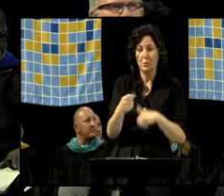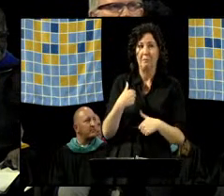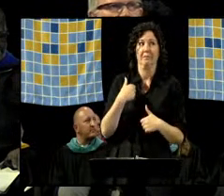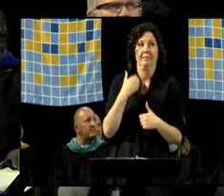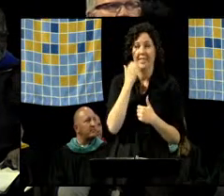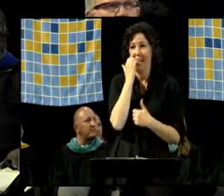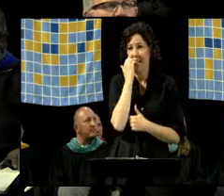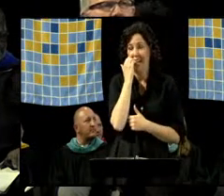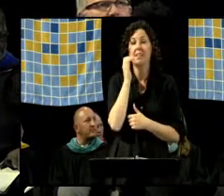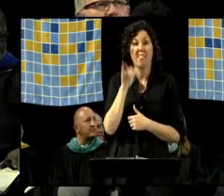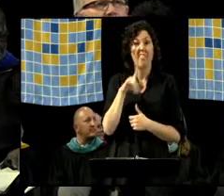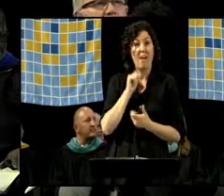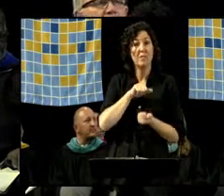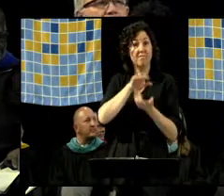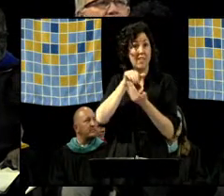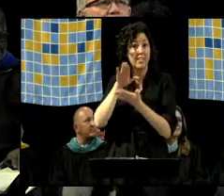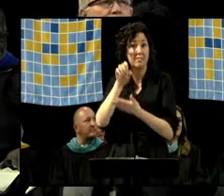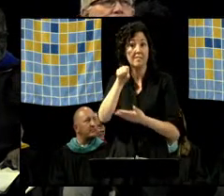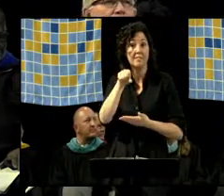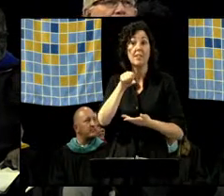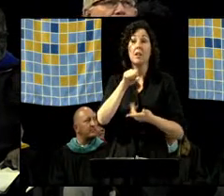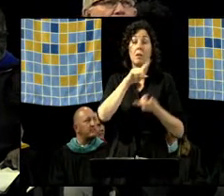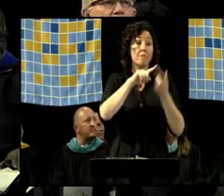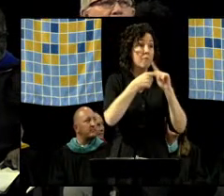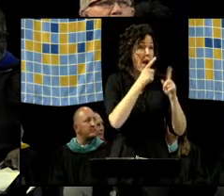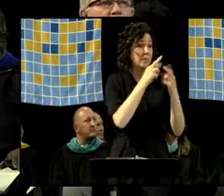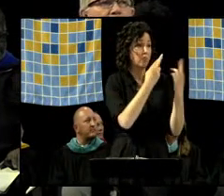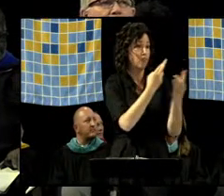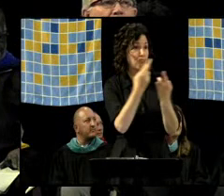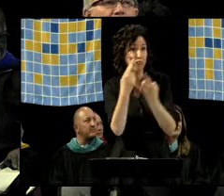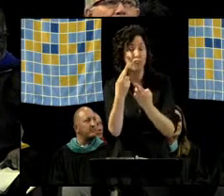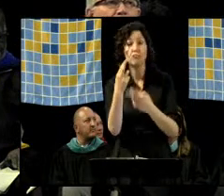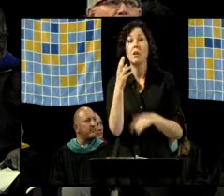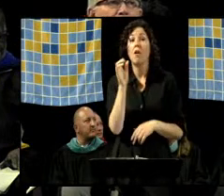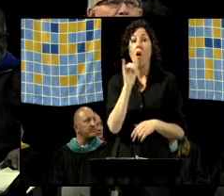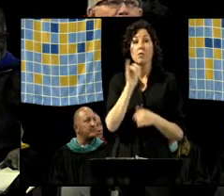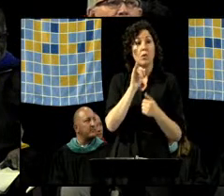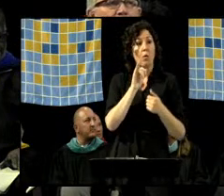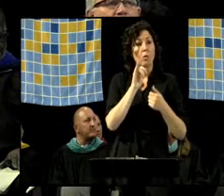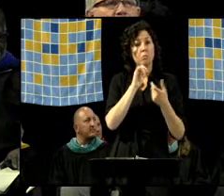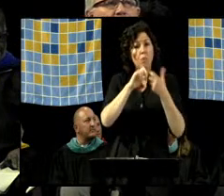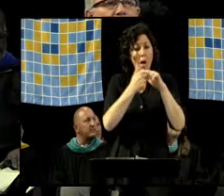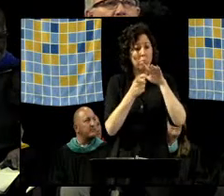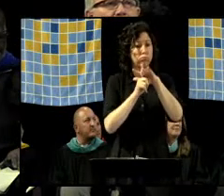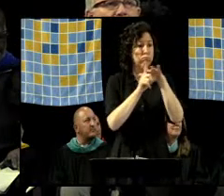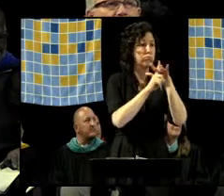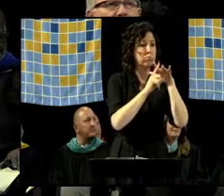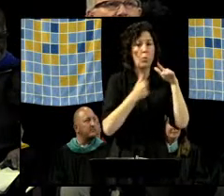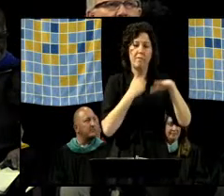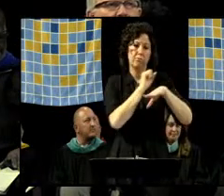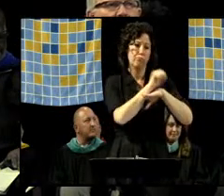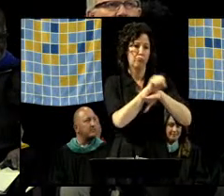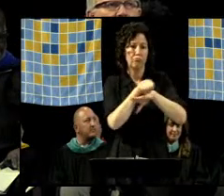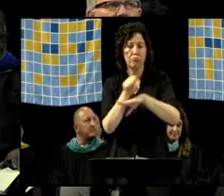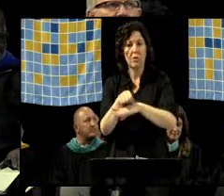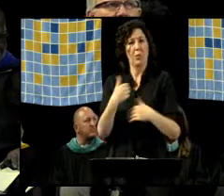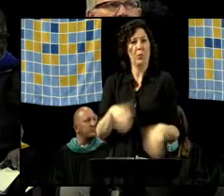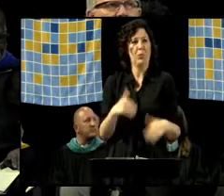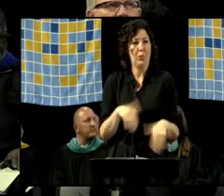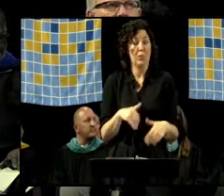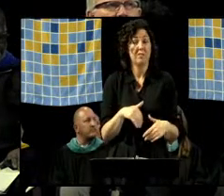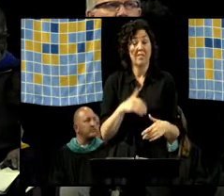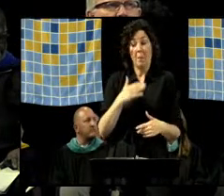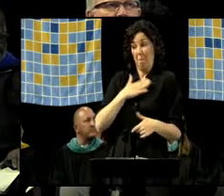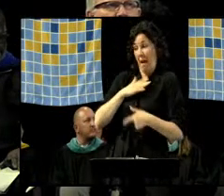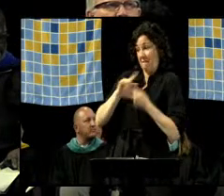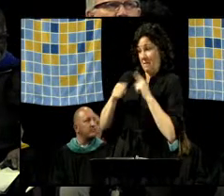we have built friendships and overcome so much. But more importantly, we have overcome together. Personally, without the friendships that I have